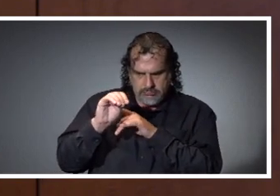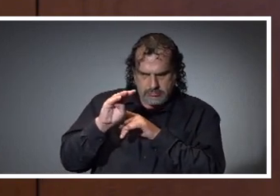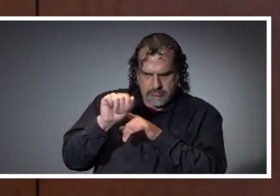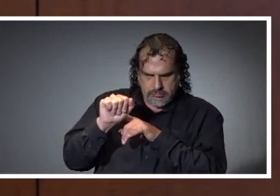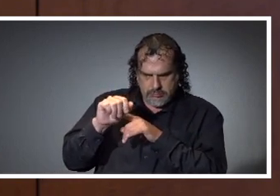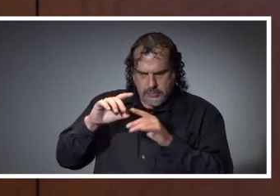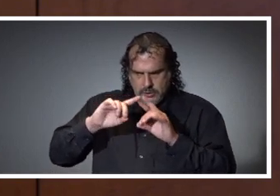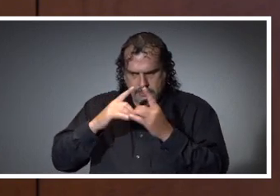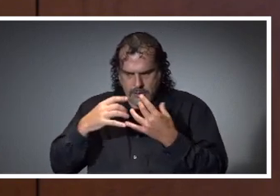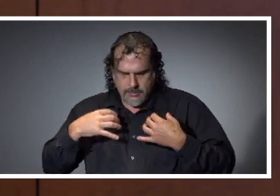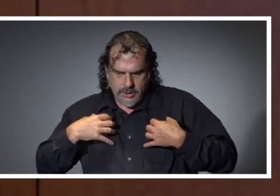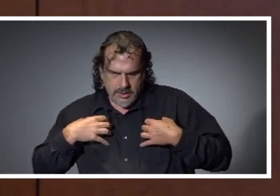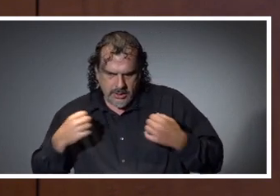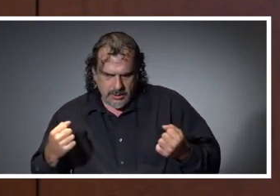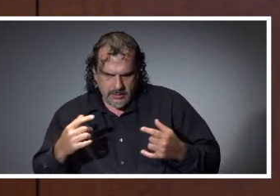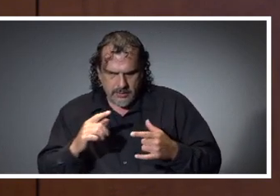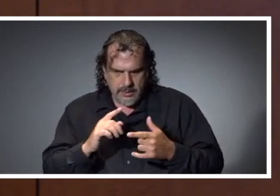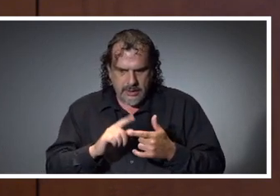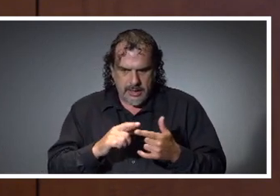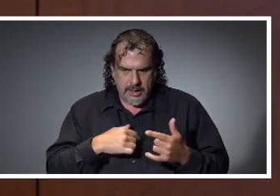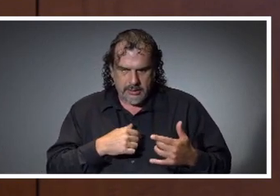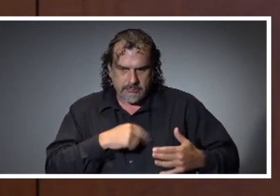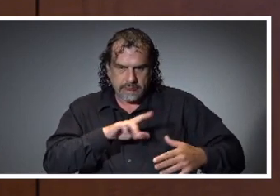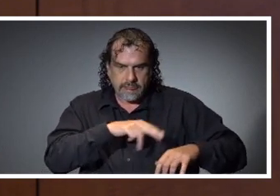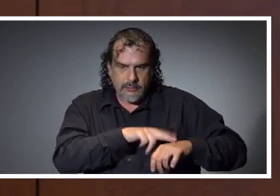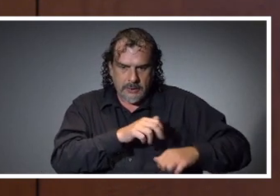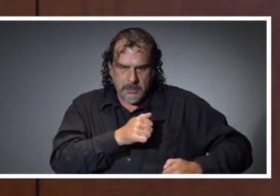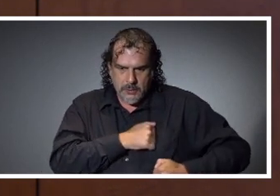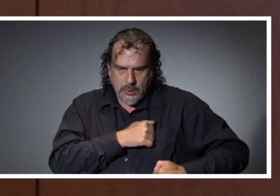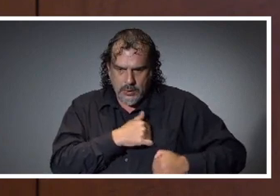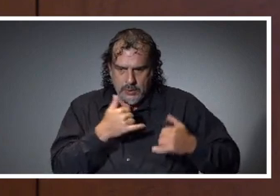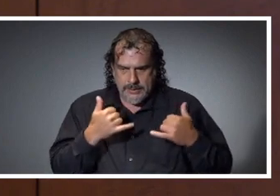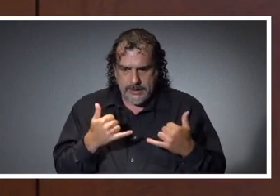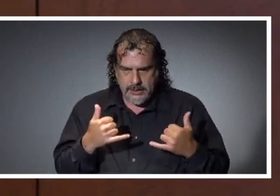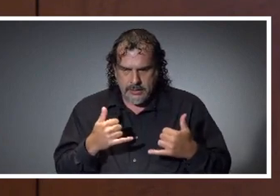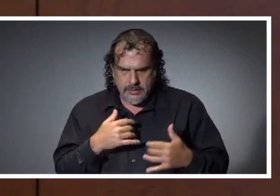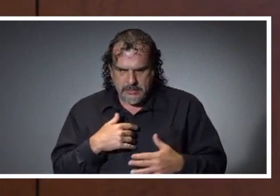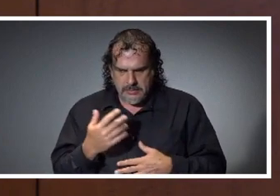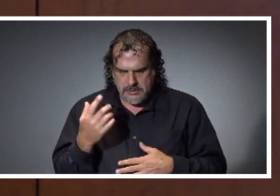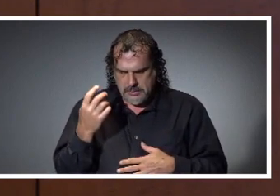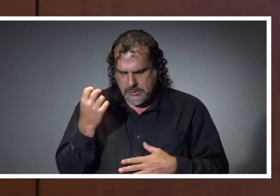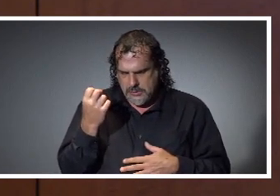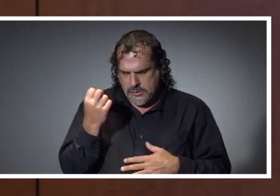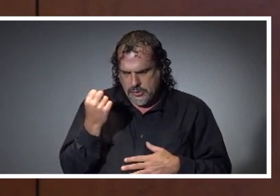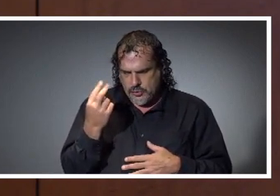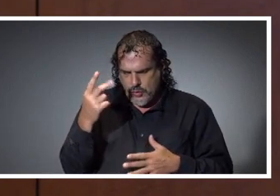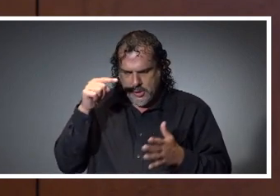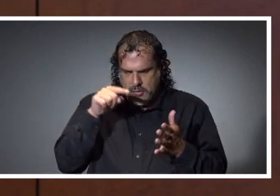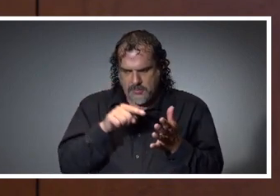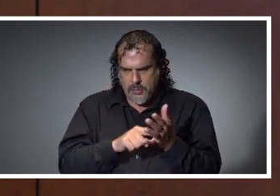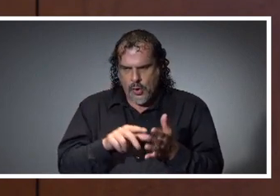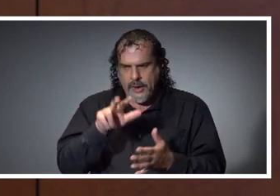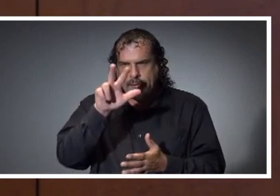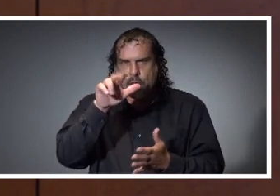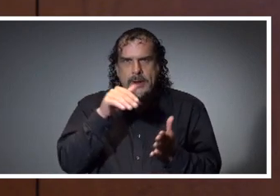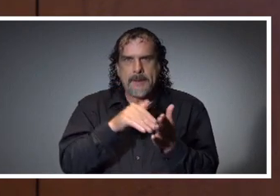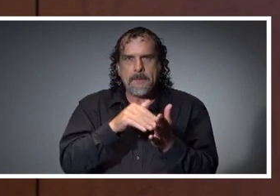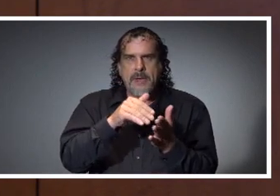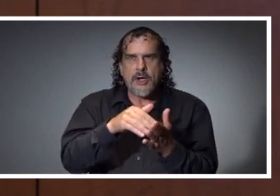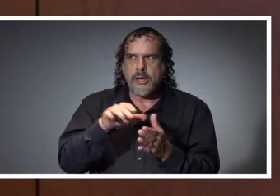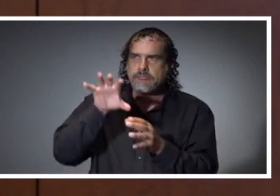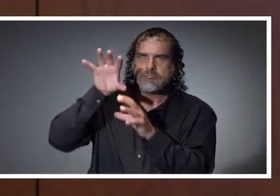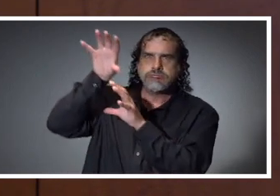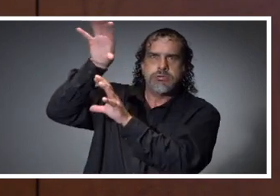of Health, and the logistics team with the Guard, we are now a little over 12.3 million items in stock, and that's the